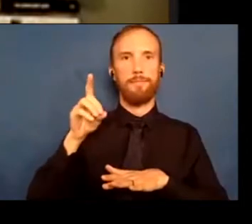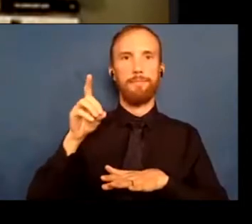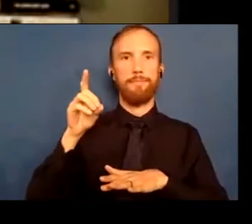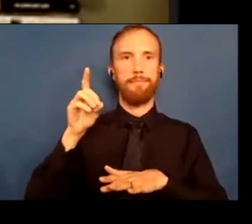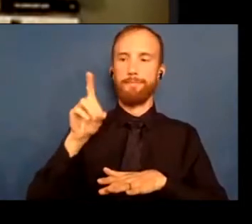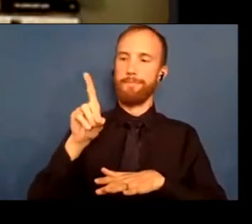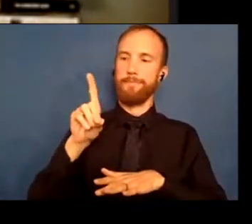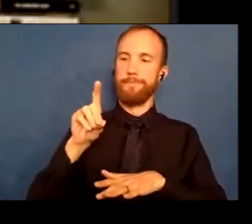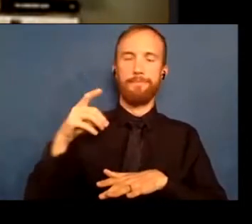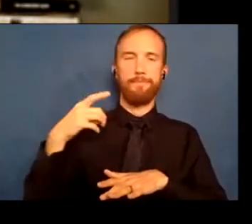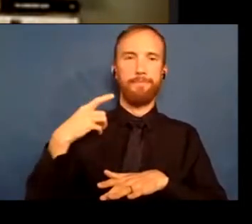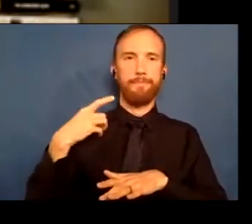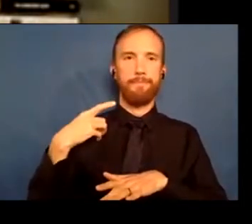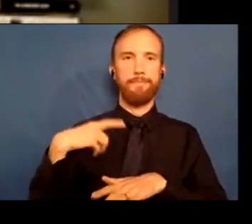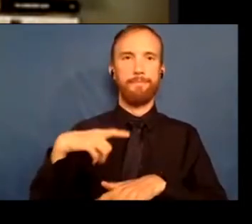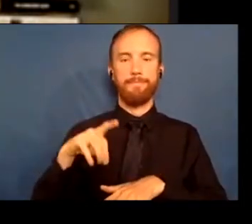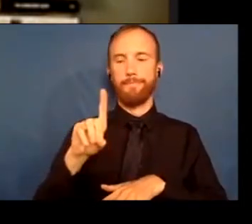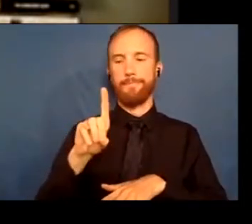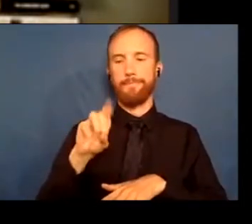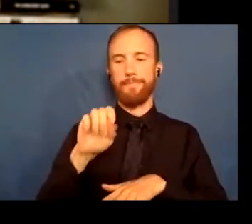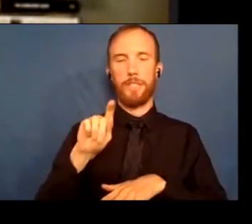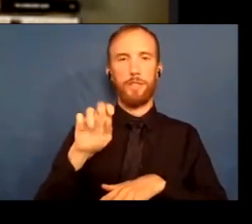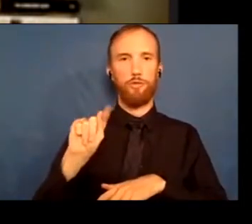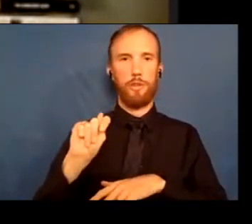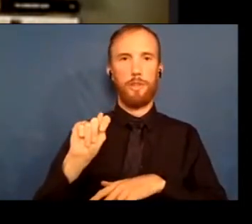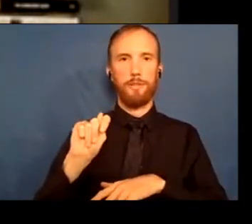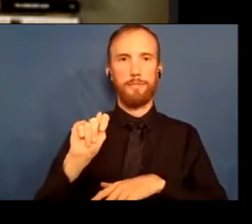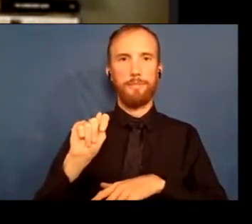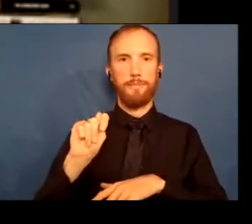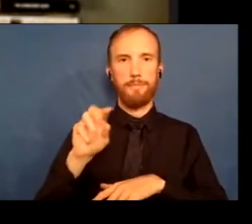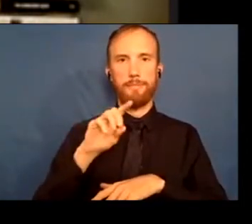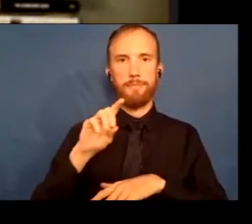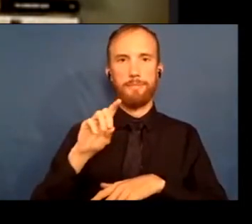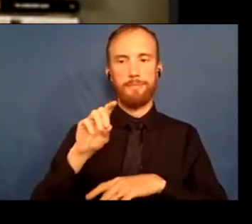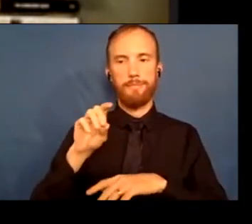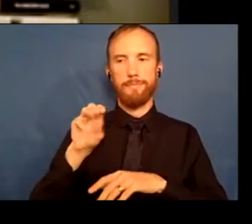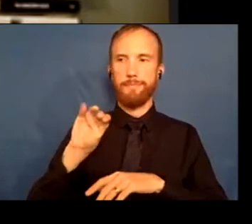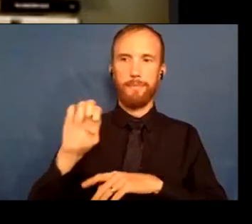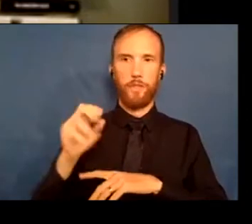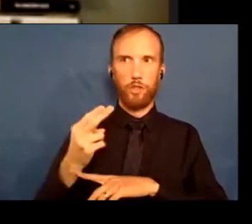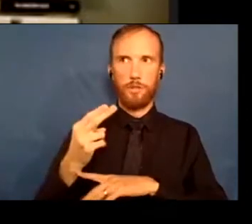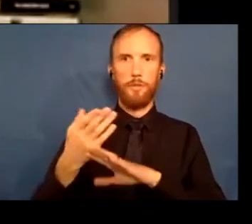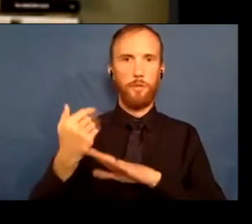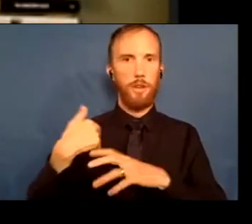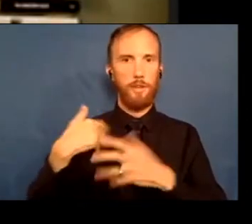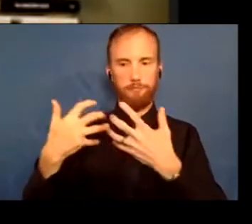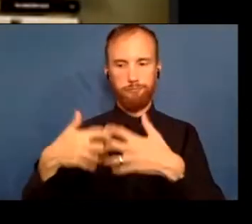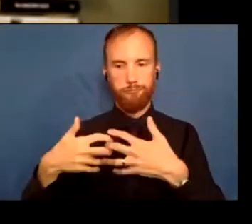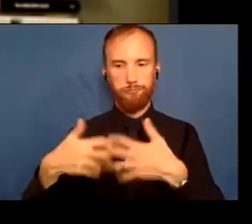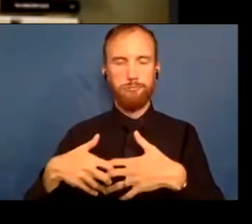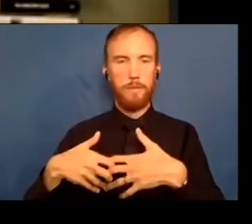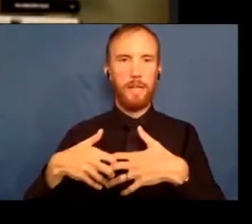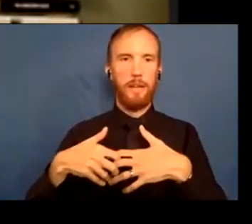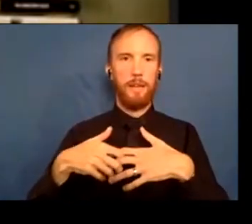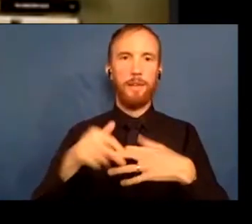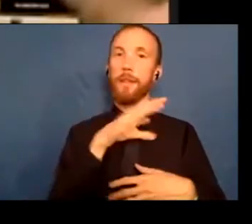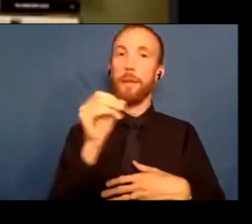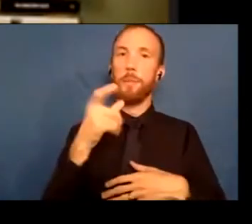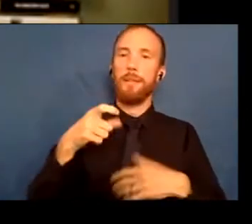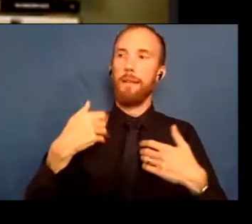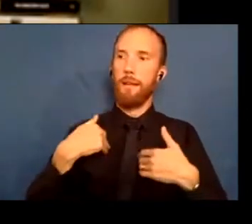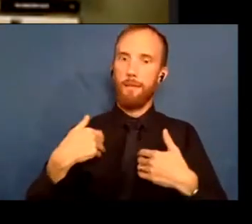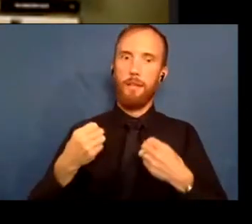the firm had to raise substantial amount of capital to build the factory, get